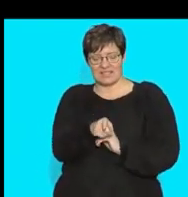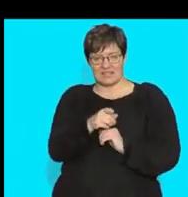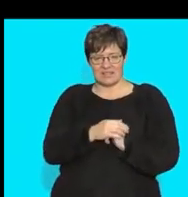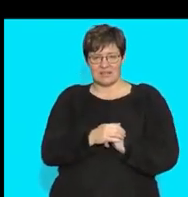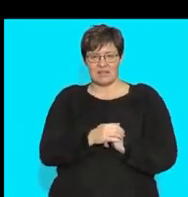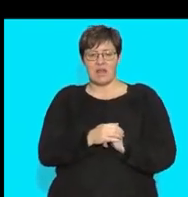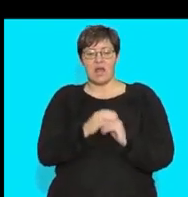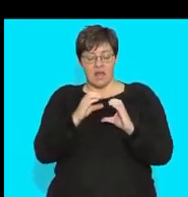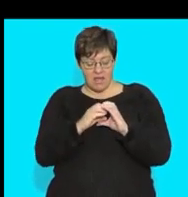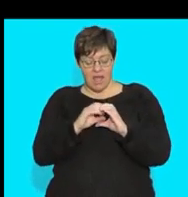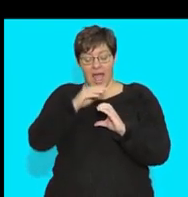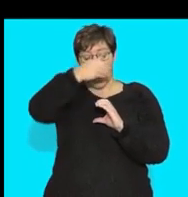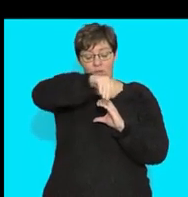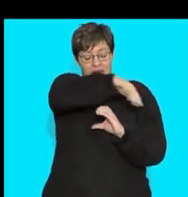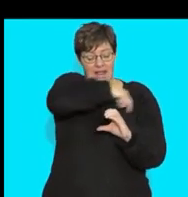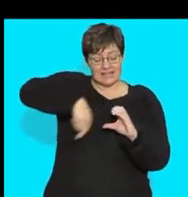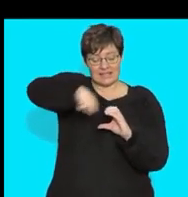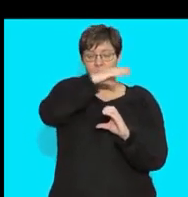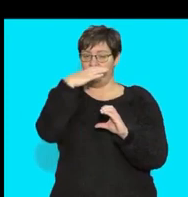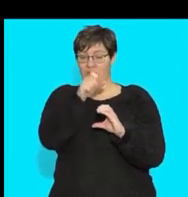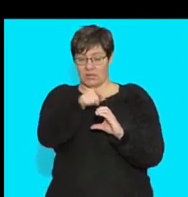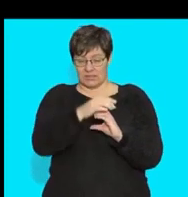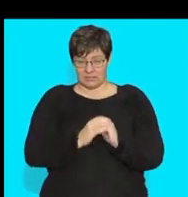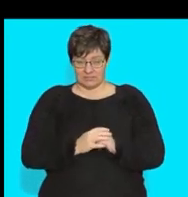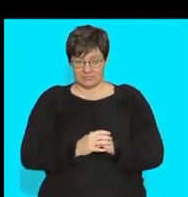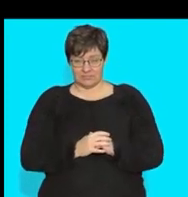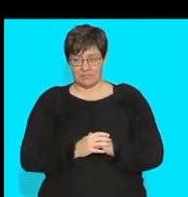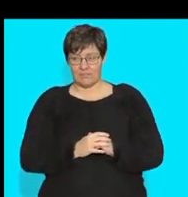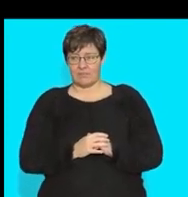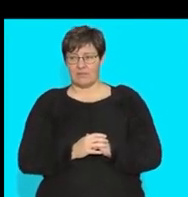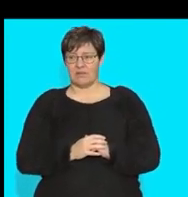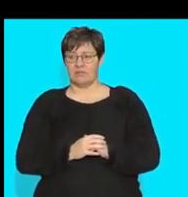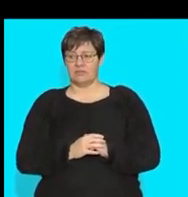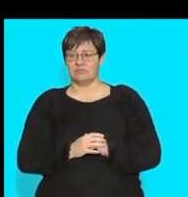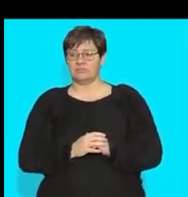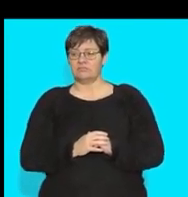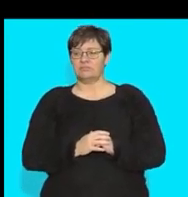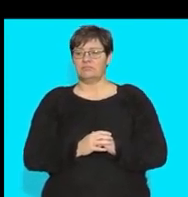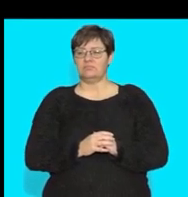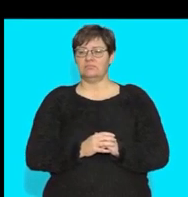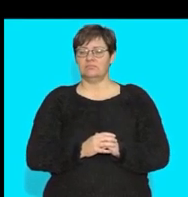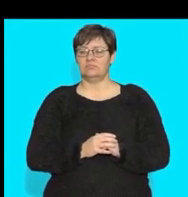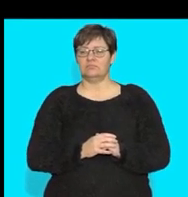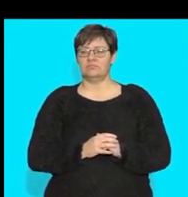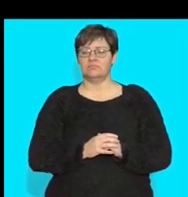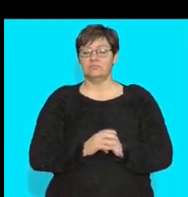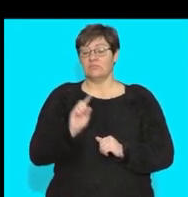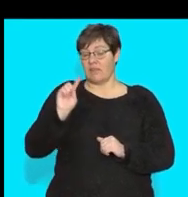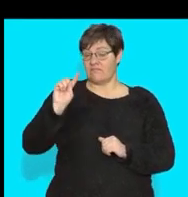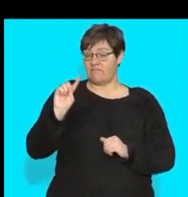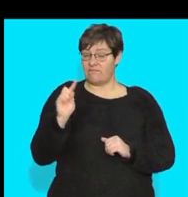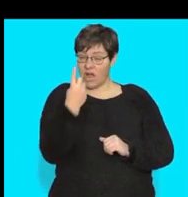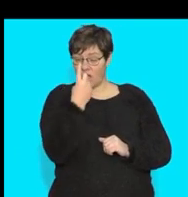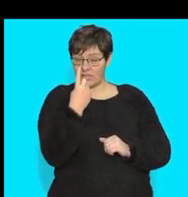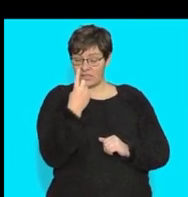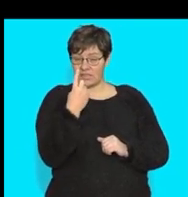is outside of it. Now, the first one we are going to look at, I just want to go over here. The